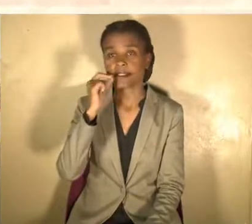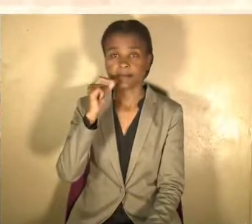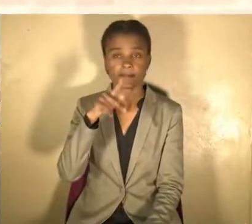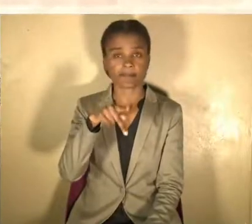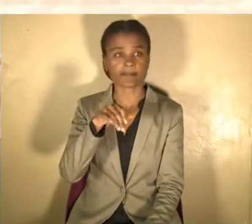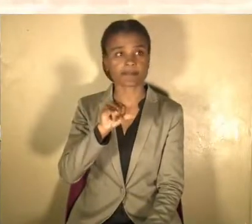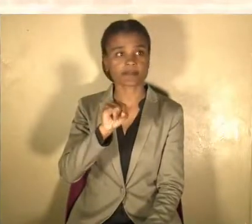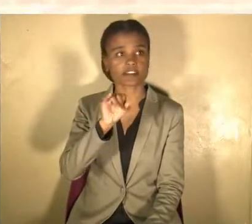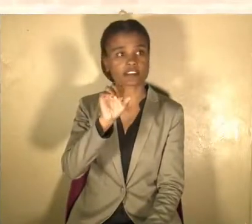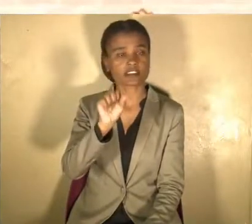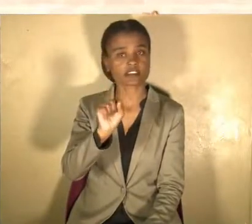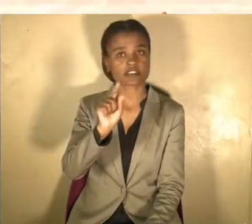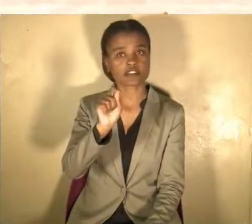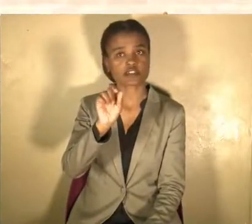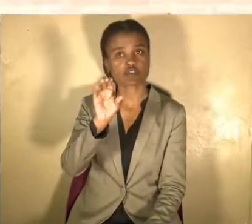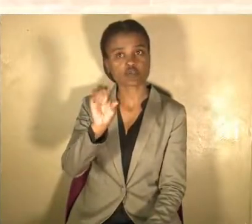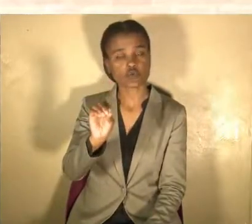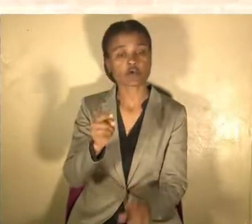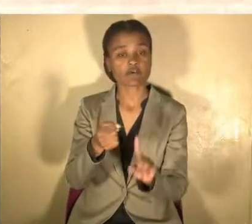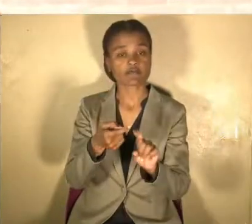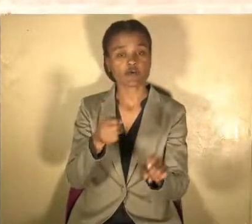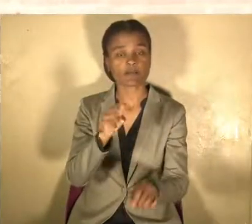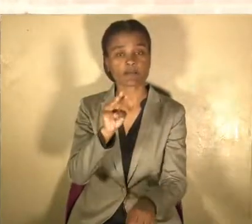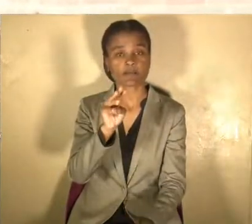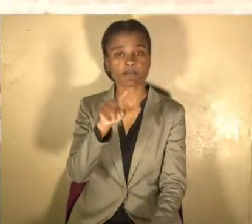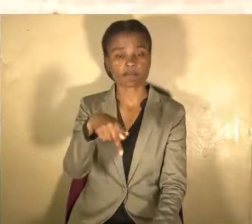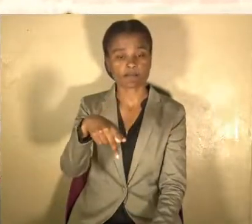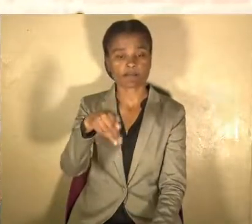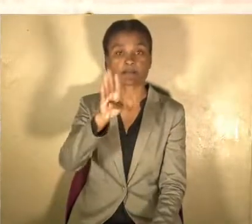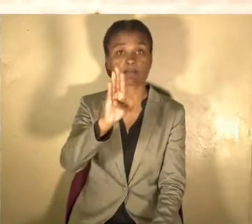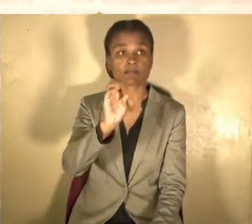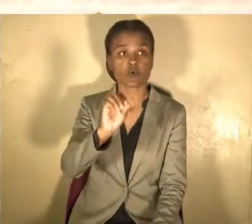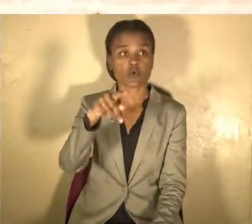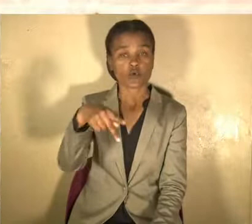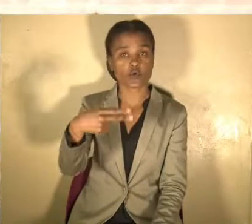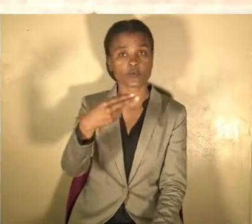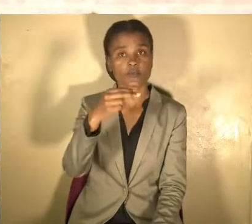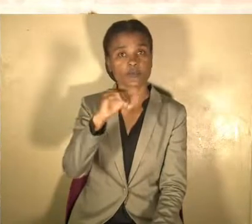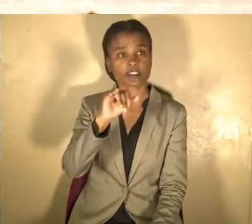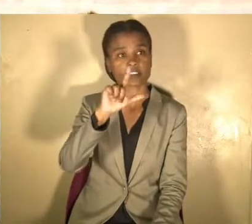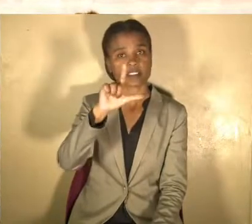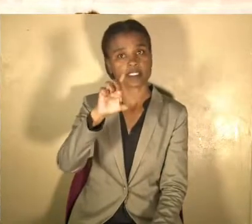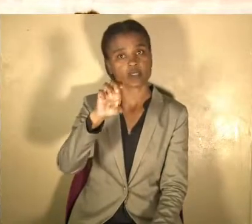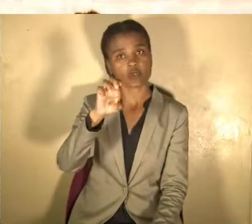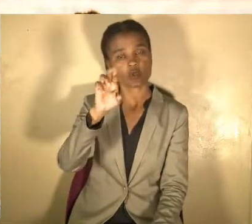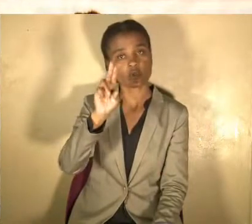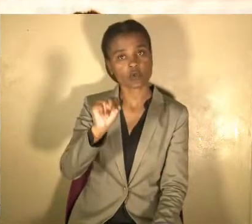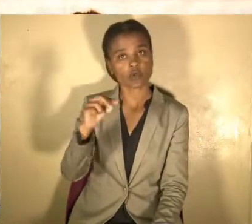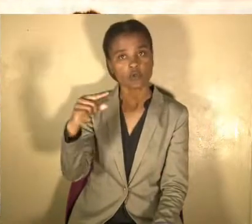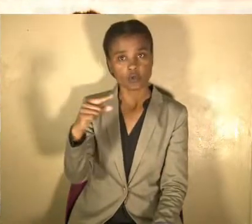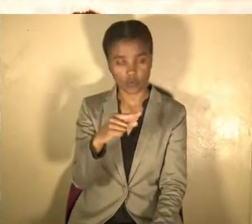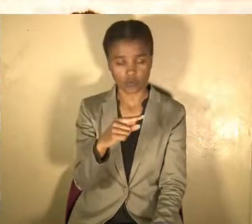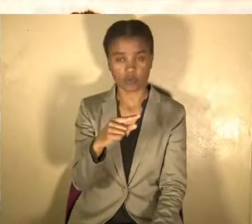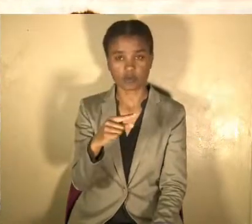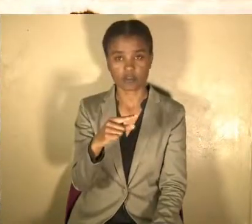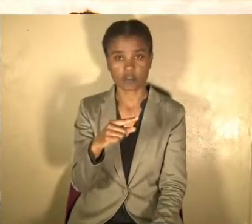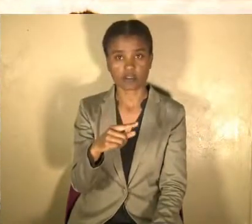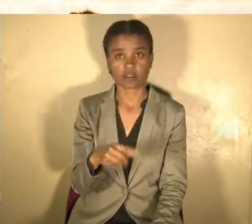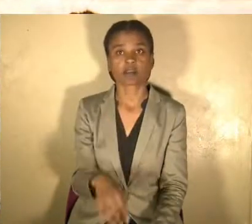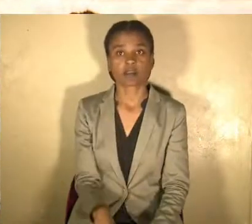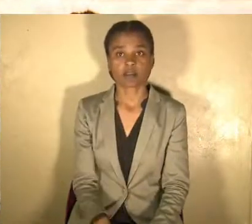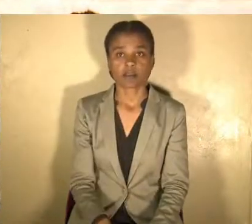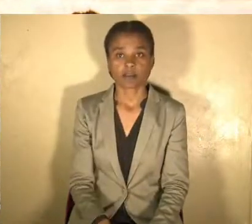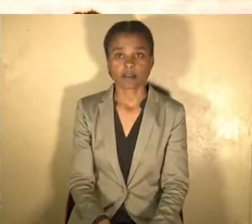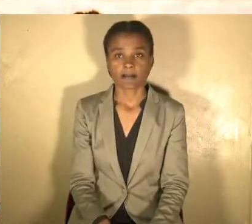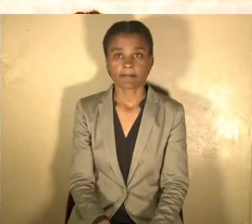Ke hlaya Bophelong Ward 7. So dipotso tse botsitsweng ke bone dipotso tsa rona batho ba